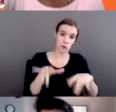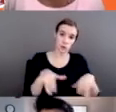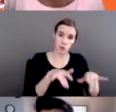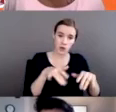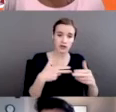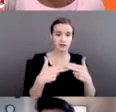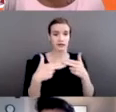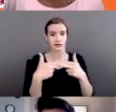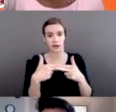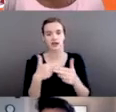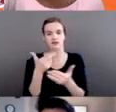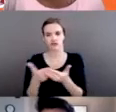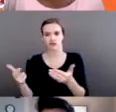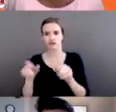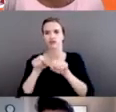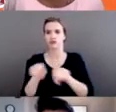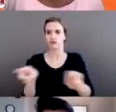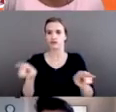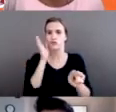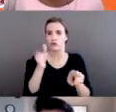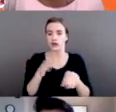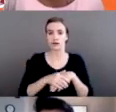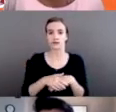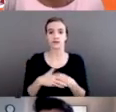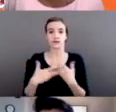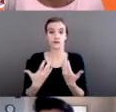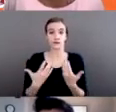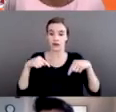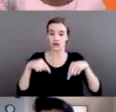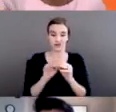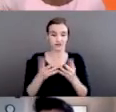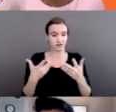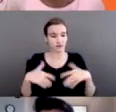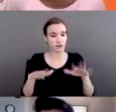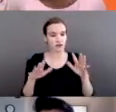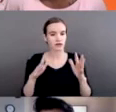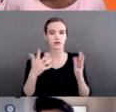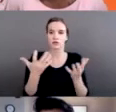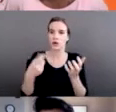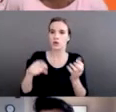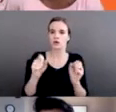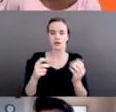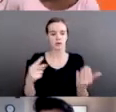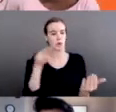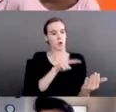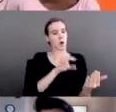important because we want you to be able to access this information even after today. So thank you. Go ahead,